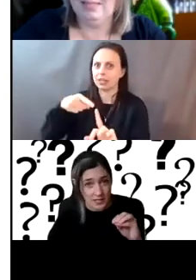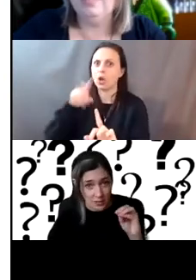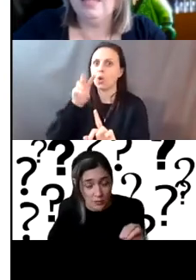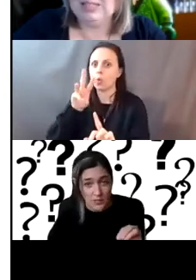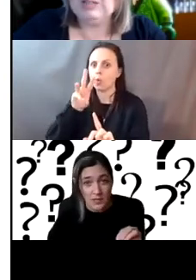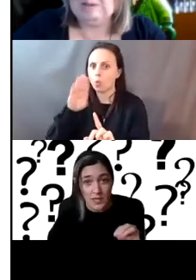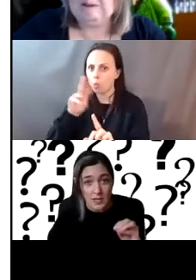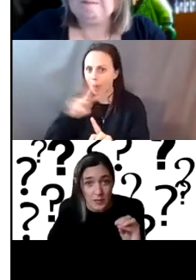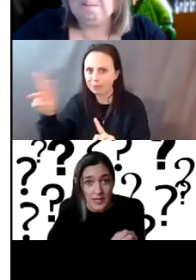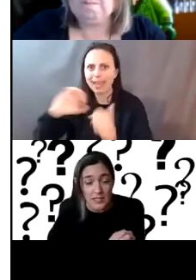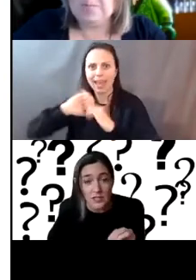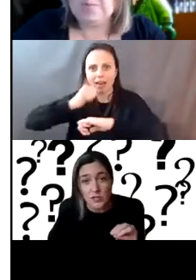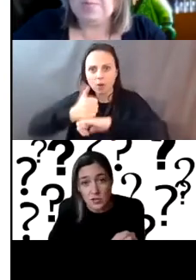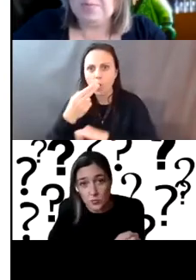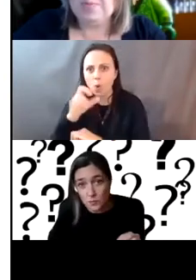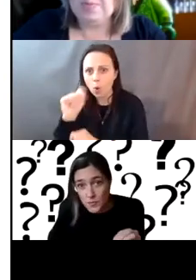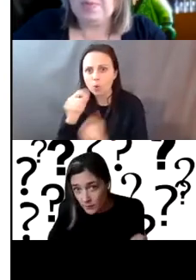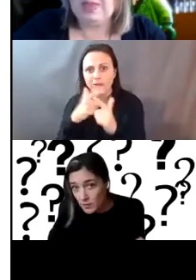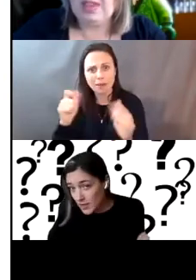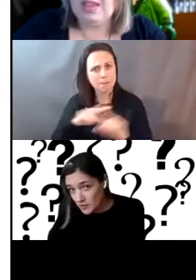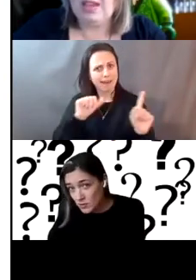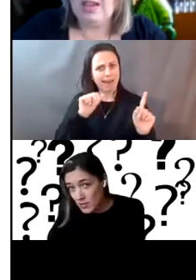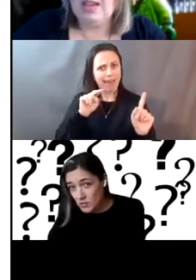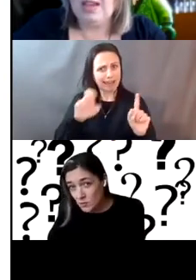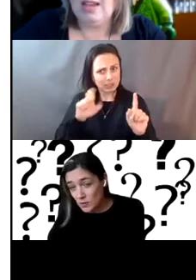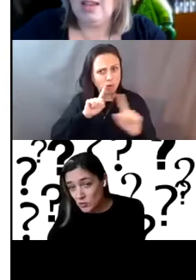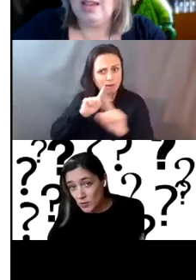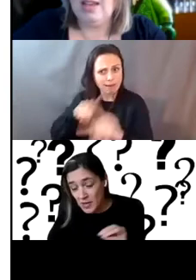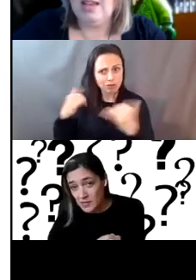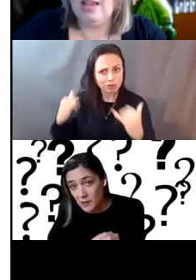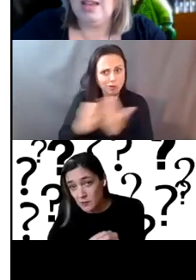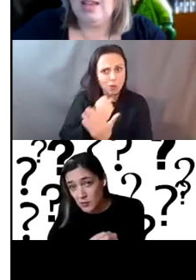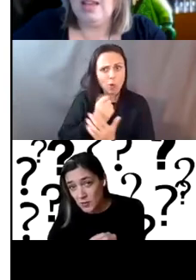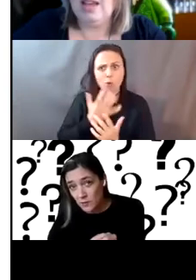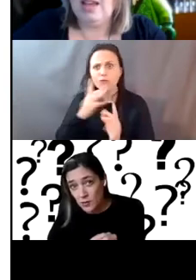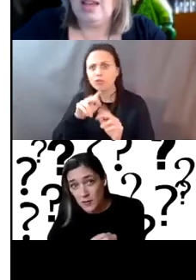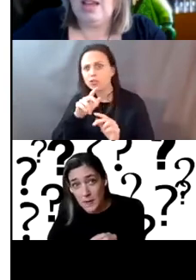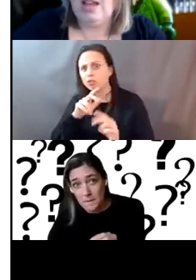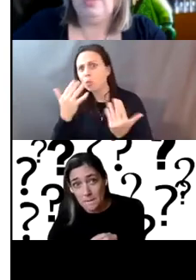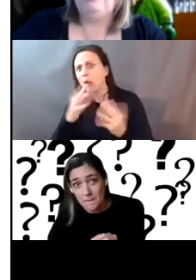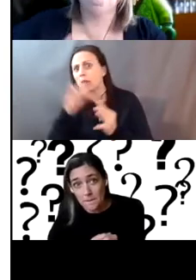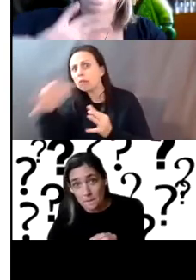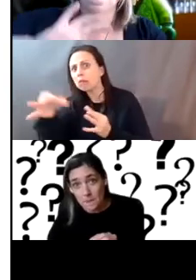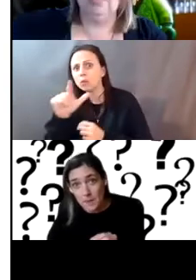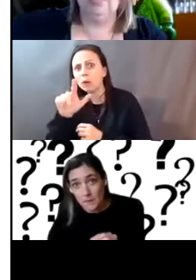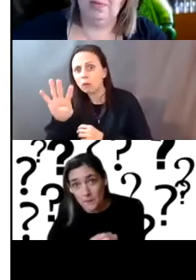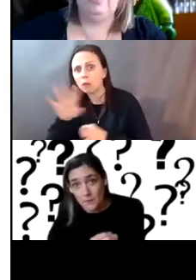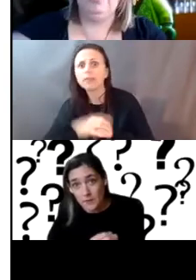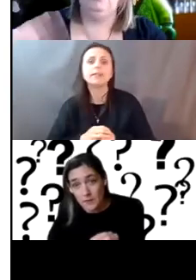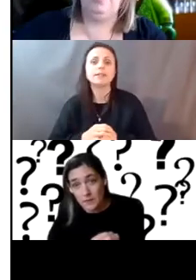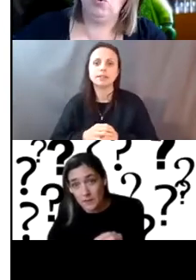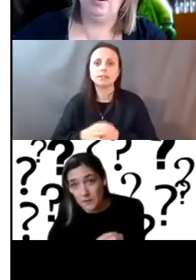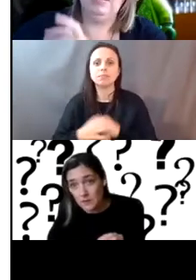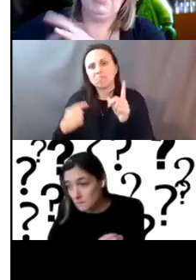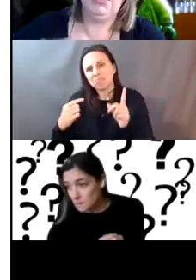websites and hosting. But Annelise, do you have an answer to that question right now, or do you want to pass it off to the 24th? Well, I think probably someone with,